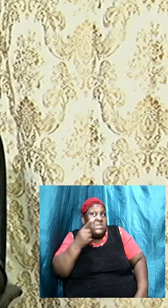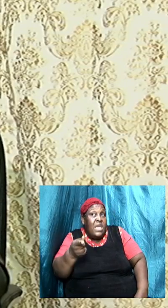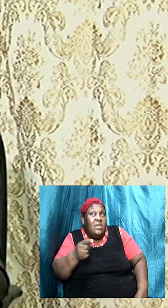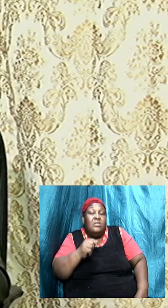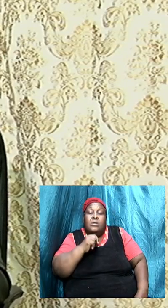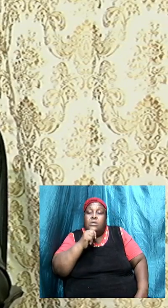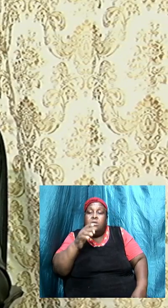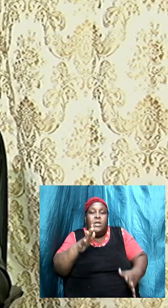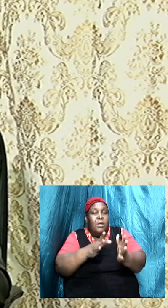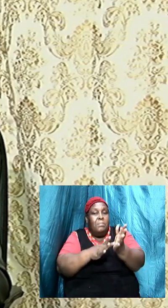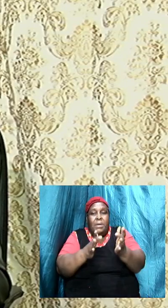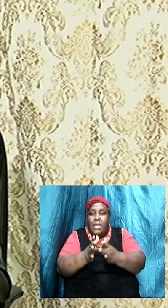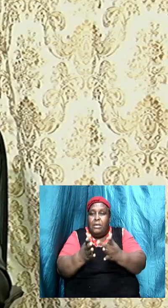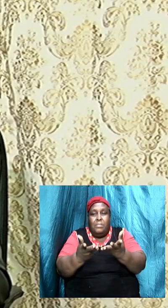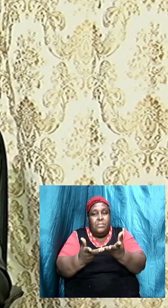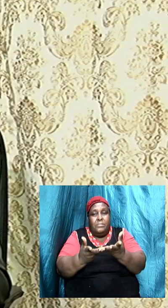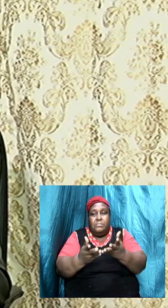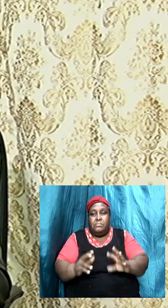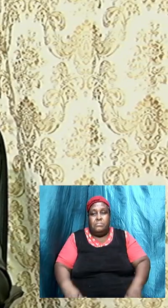biblical.